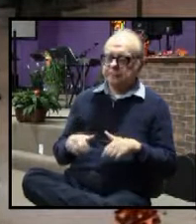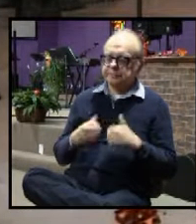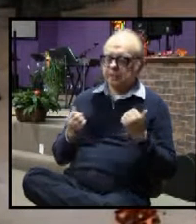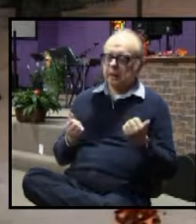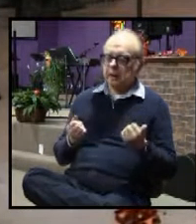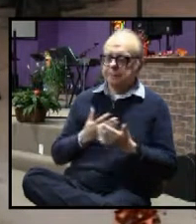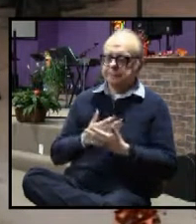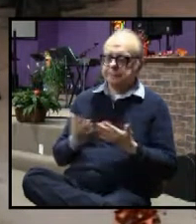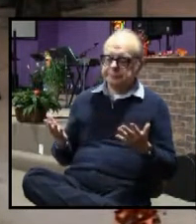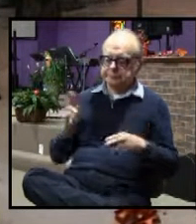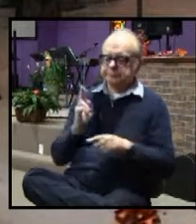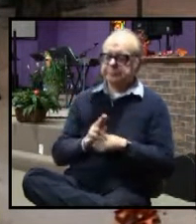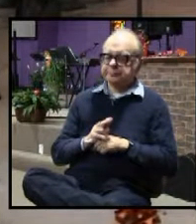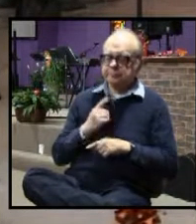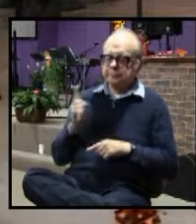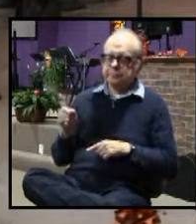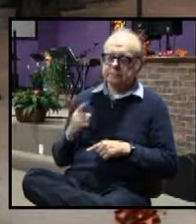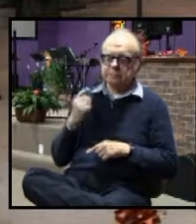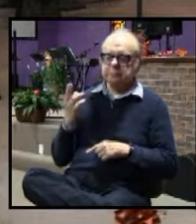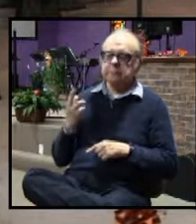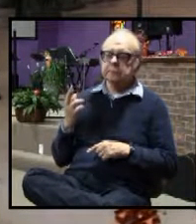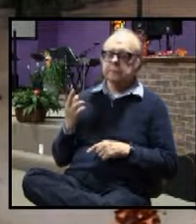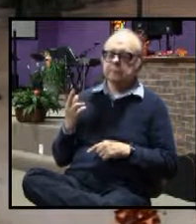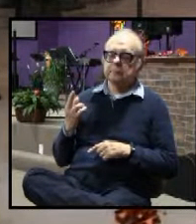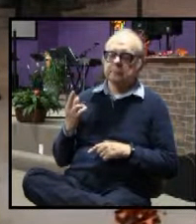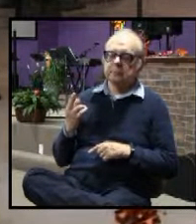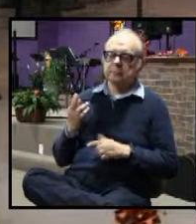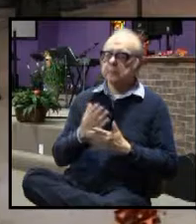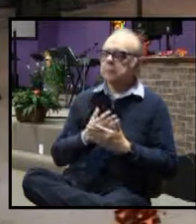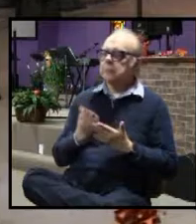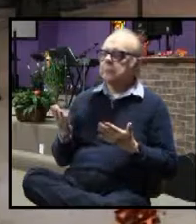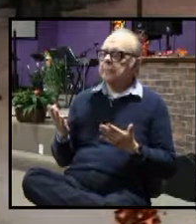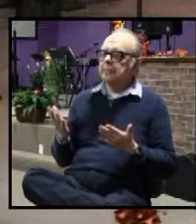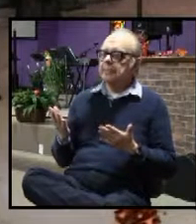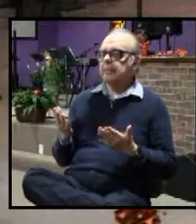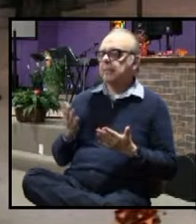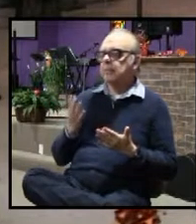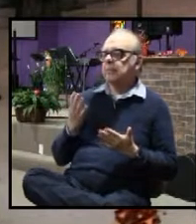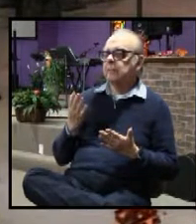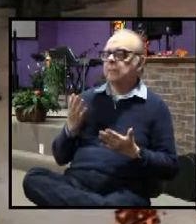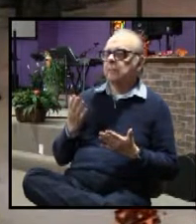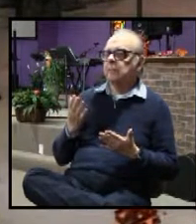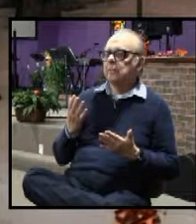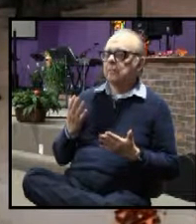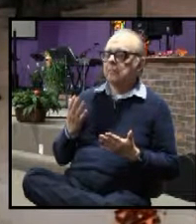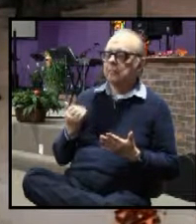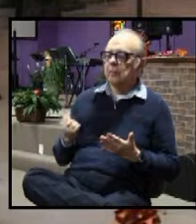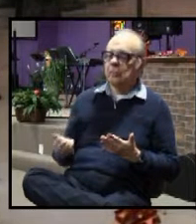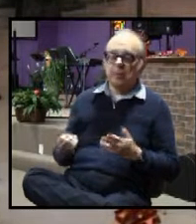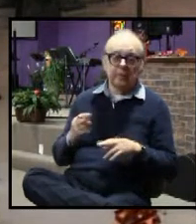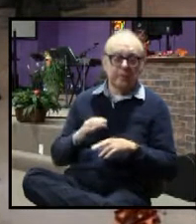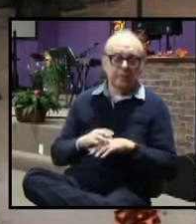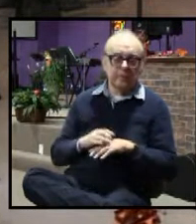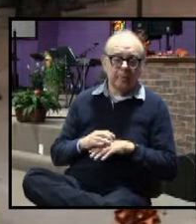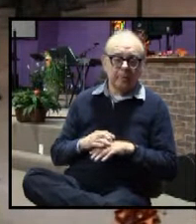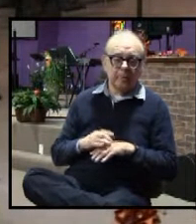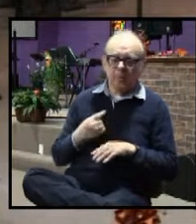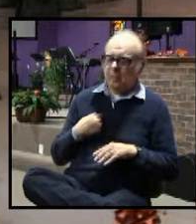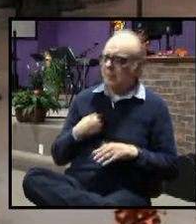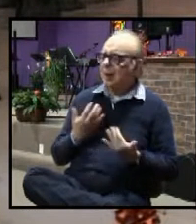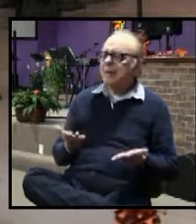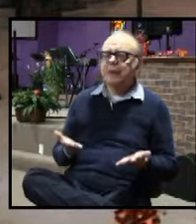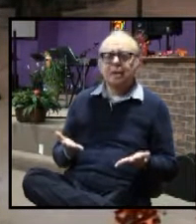life, God can take those things and use them for his purpose. So the thing is, what on earth